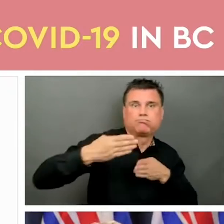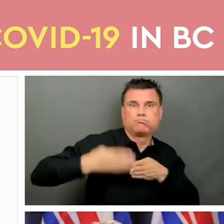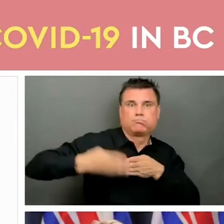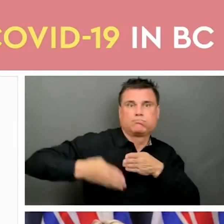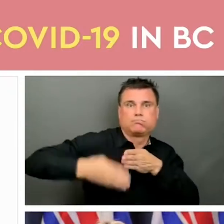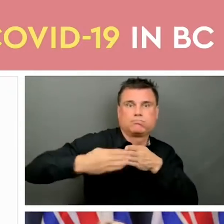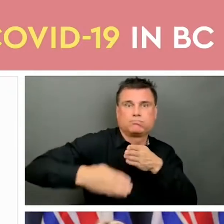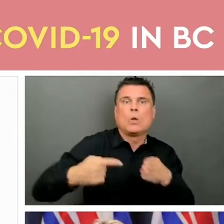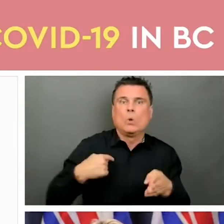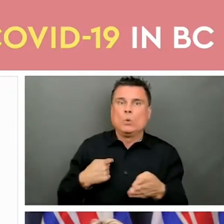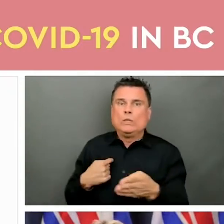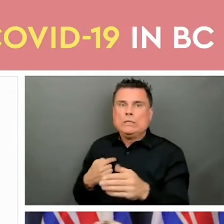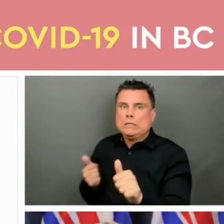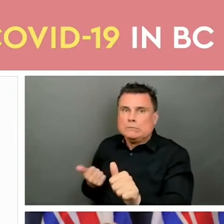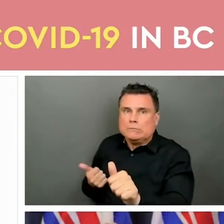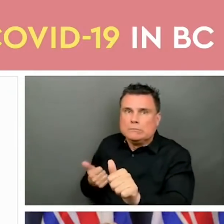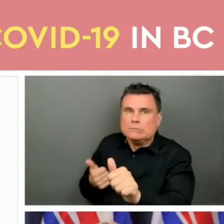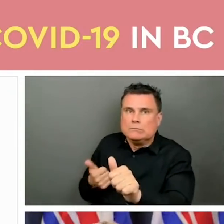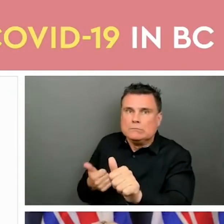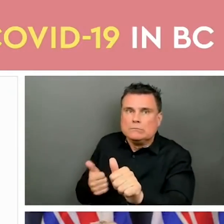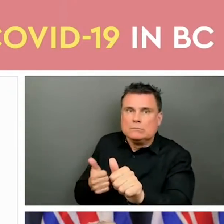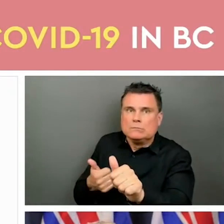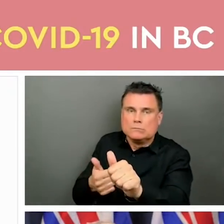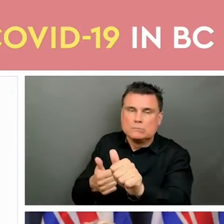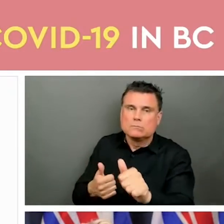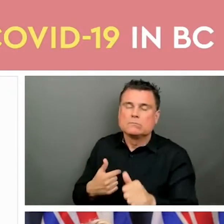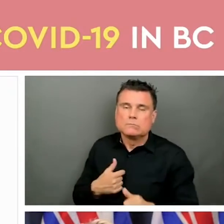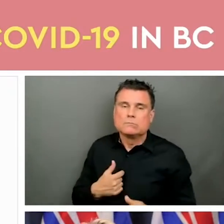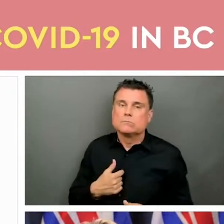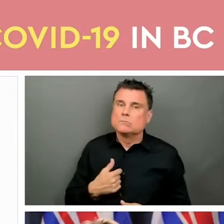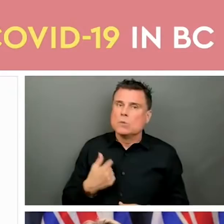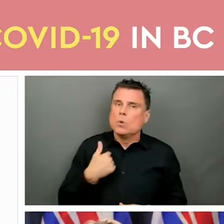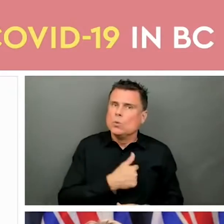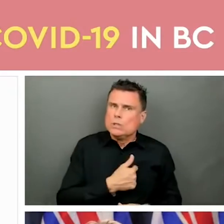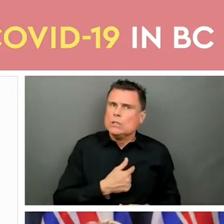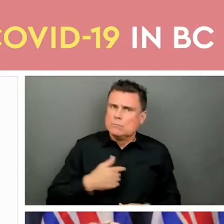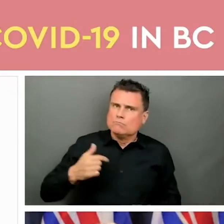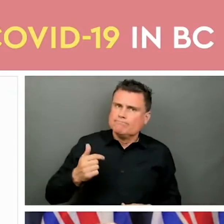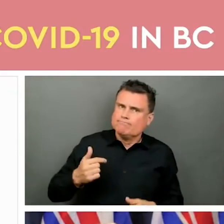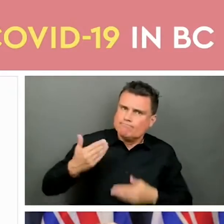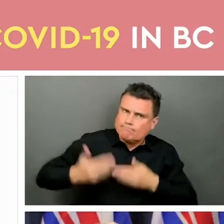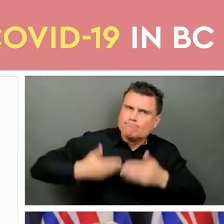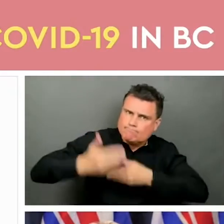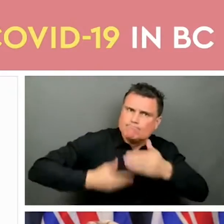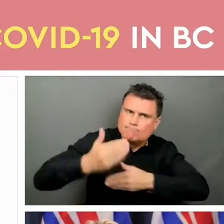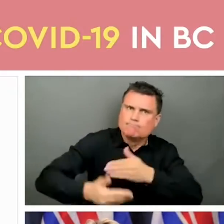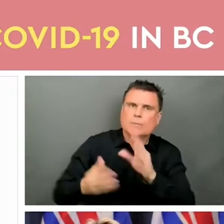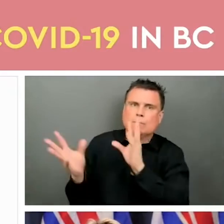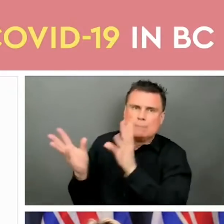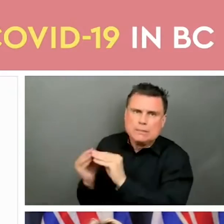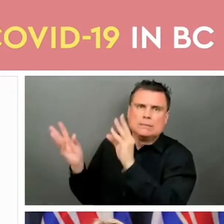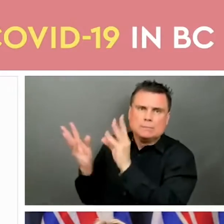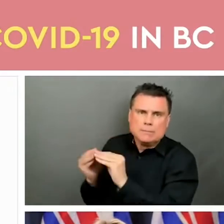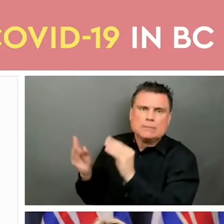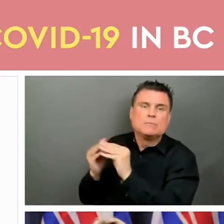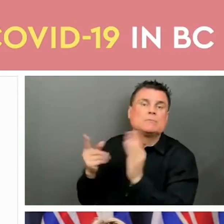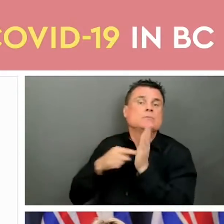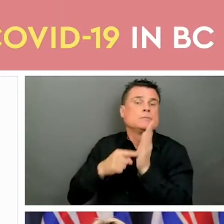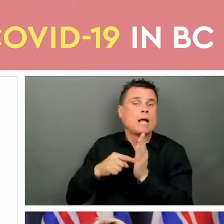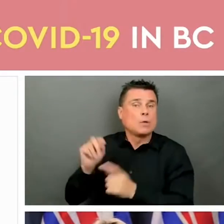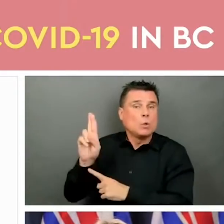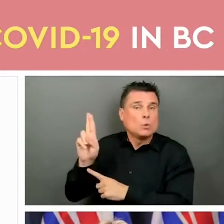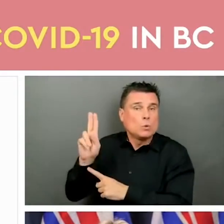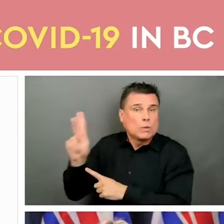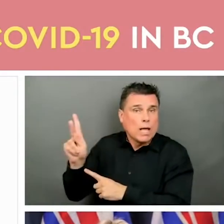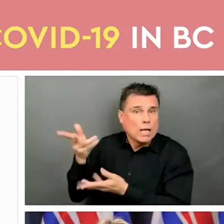from the UK. I had another opportunity to meet with them this weekend, and from Israel. And what we have seen is that within